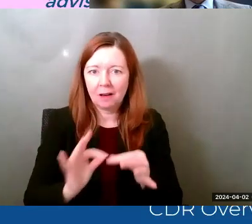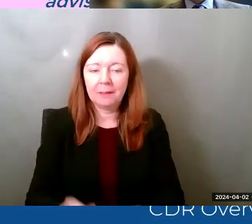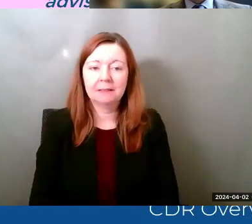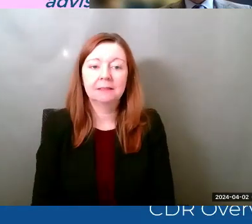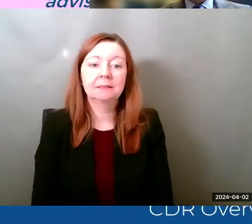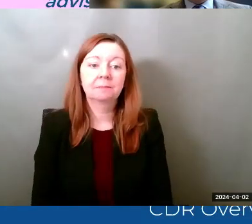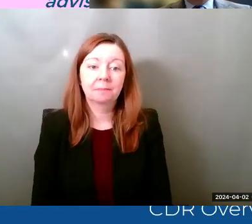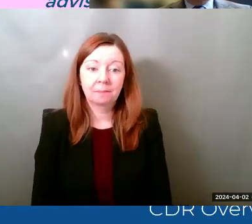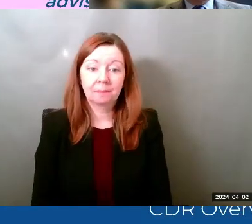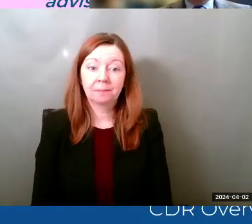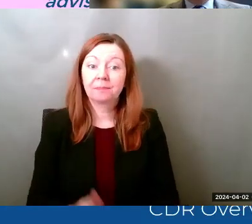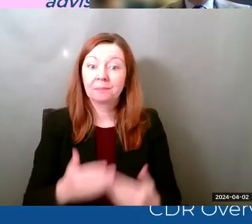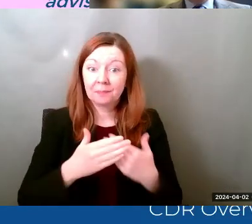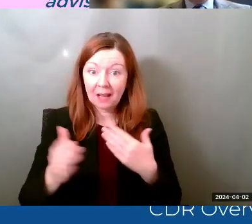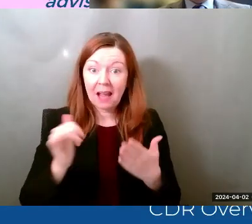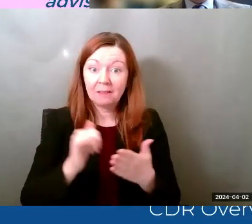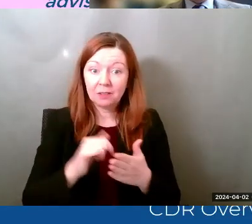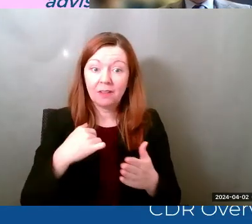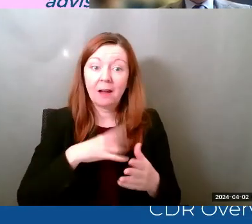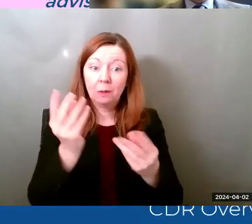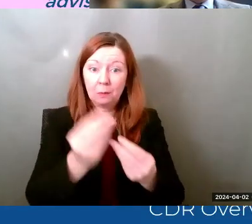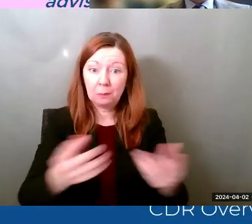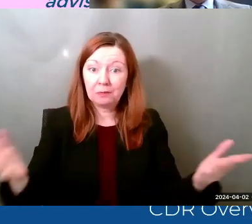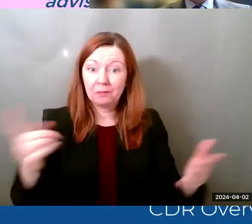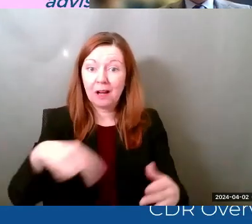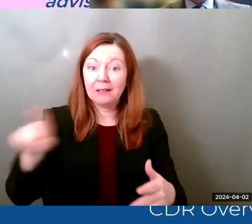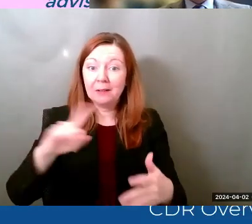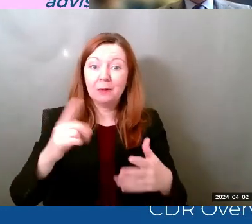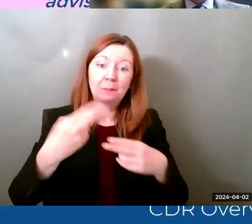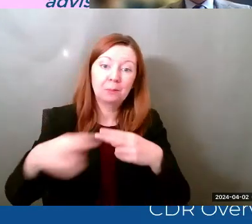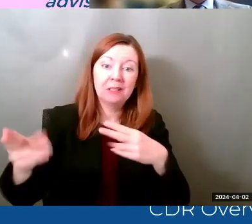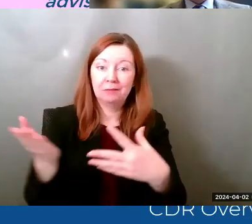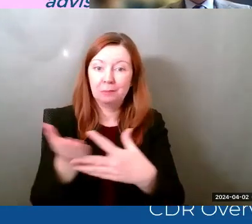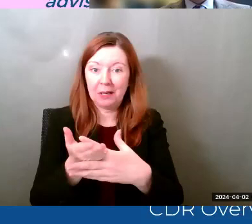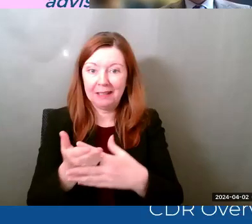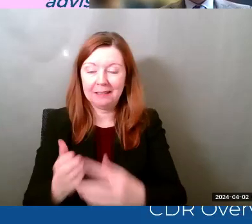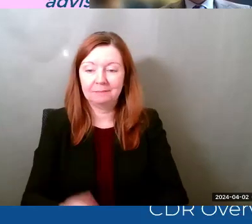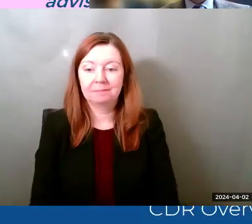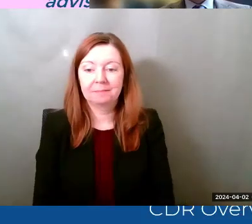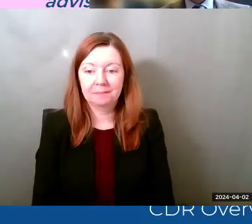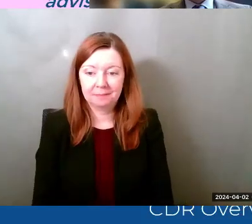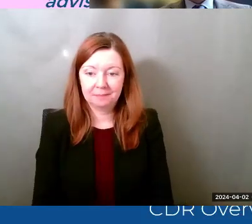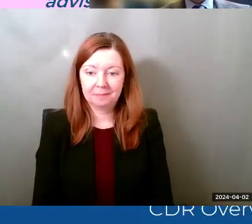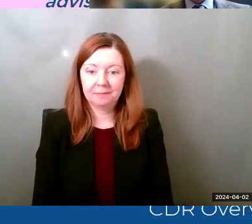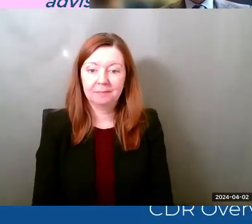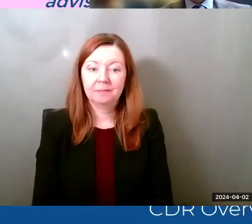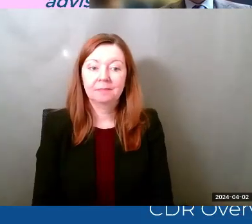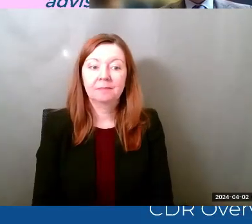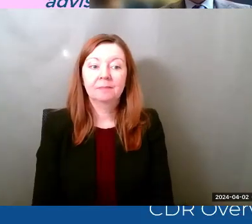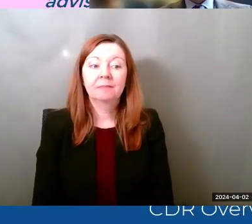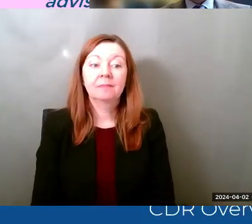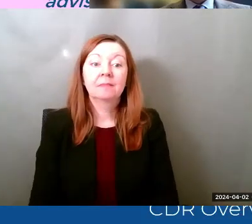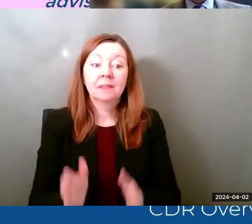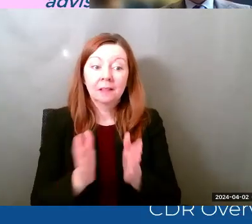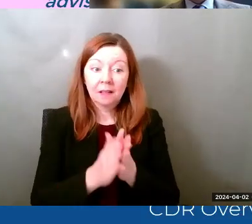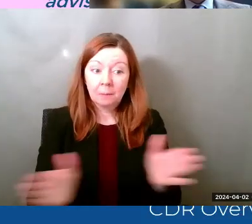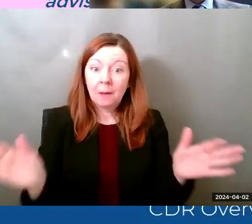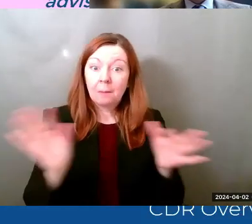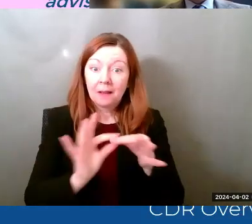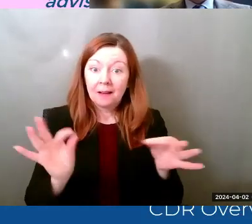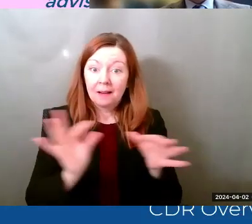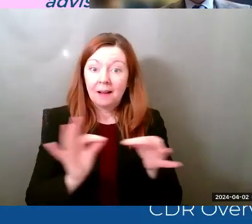After this point, we plan to provide everyone a brief break. The public comment period will